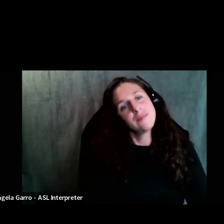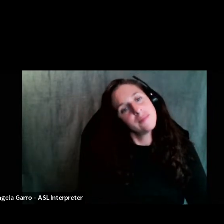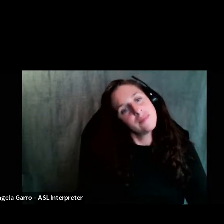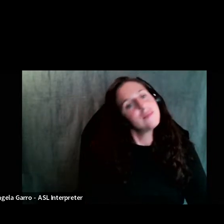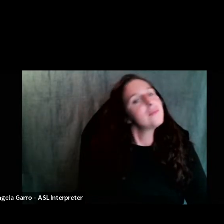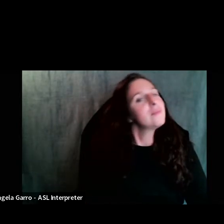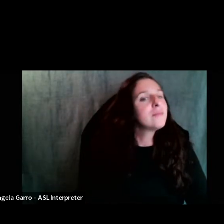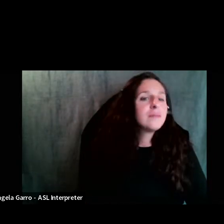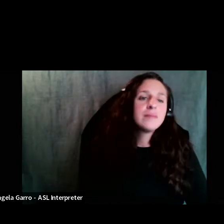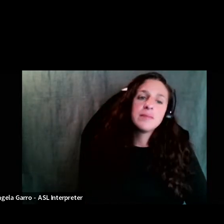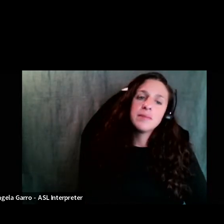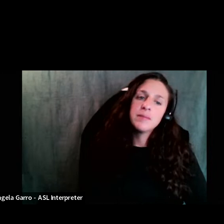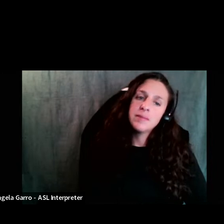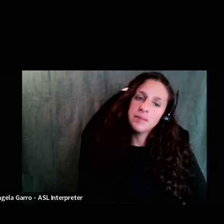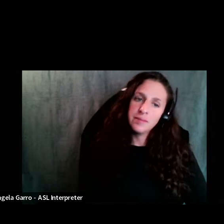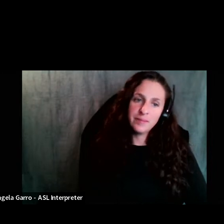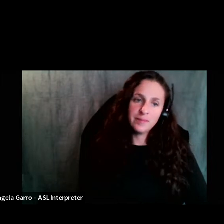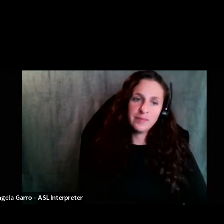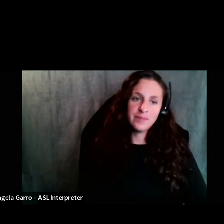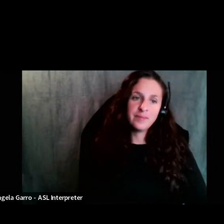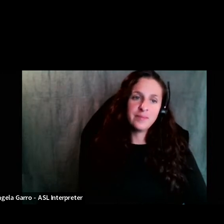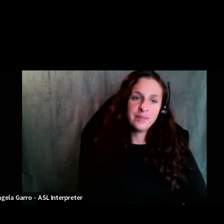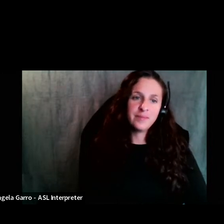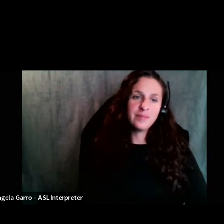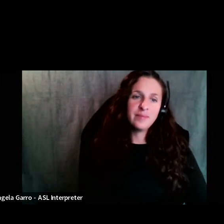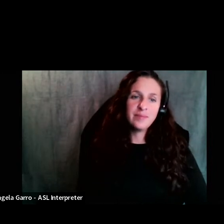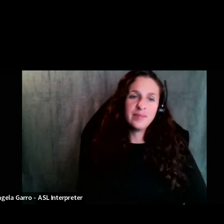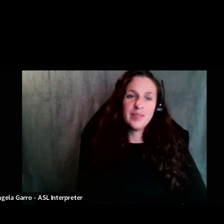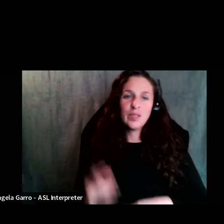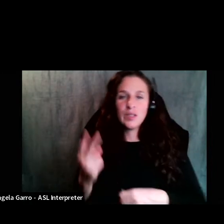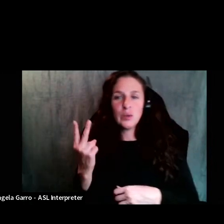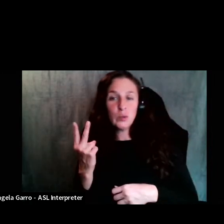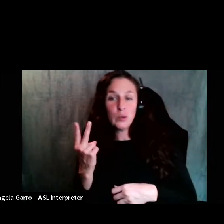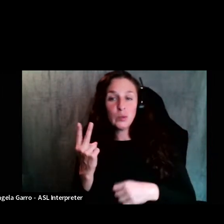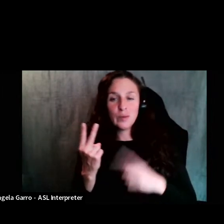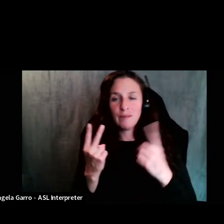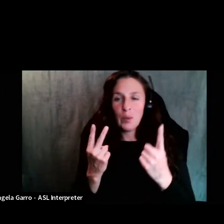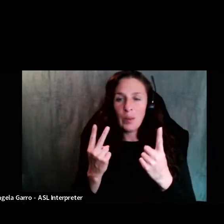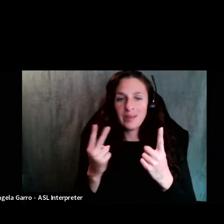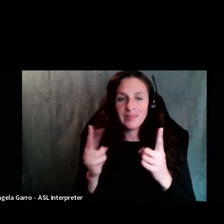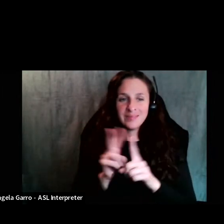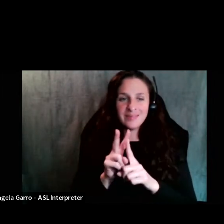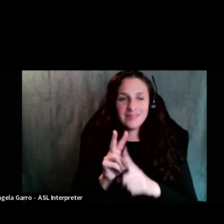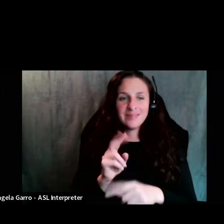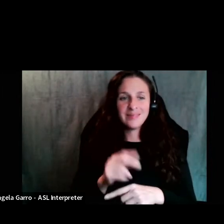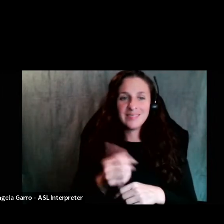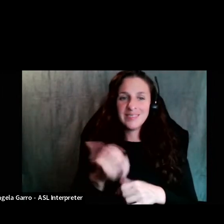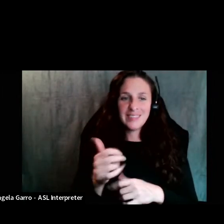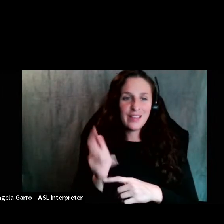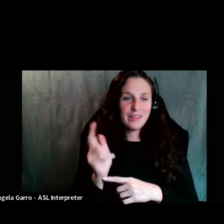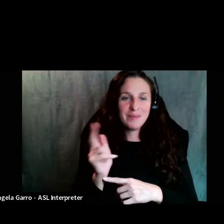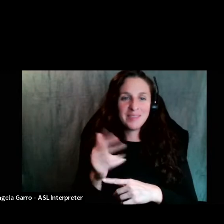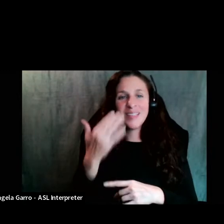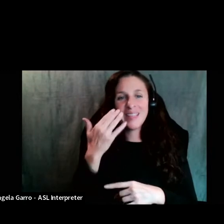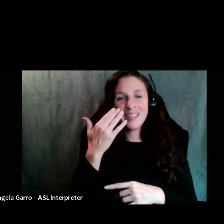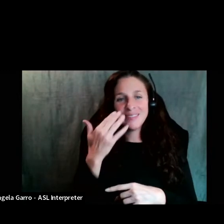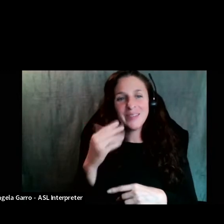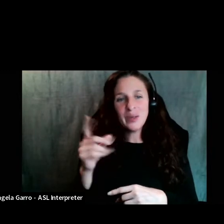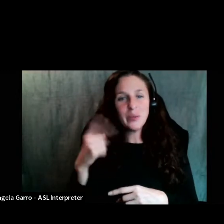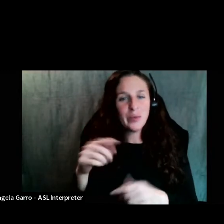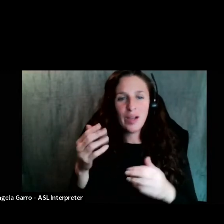This time. You're gonna have 2 for 1 today. Okay. Yeah. You still got 3 minutes. I did it to the other group. Yes, yeah, we're